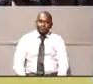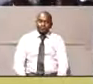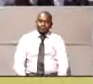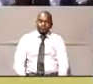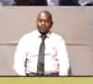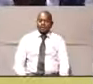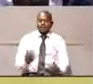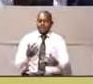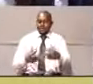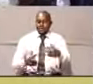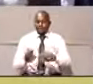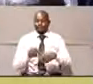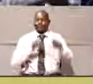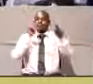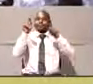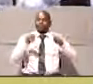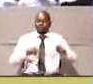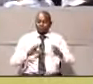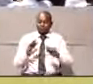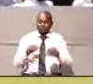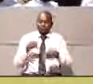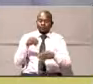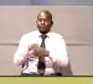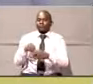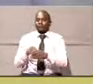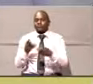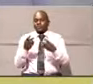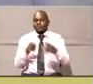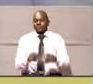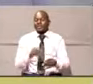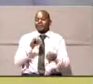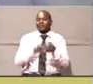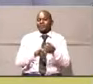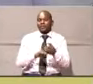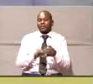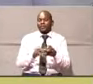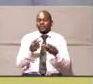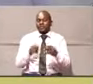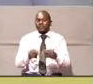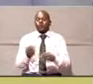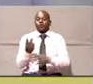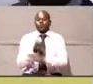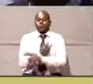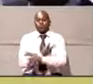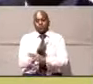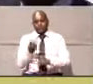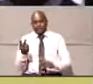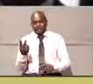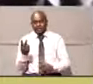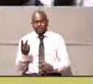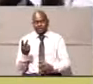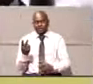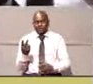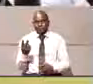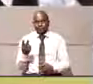The just-launched countrywide reorganizing of polling stations campaign begins September. It will last for 2 weeks.